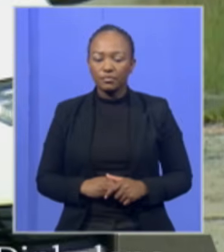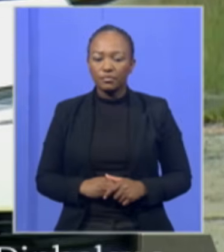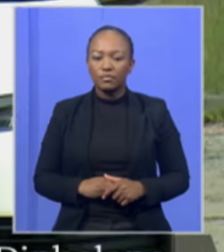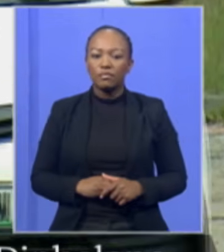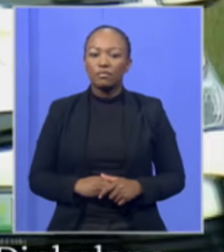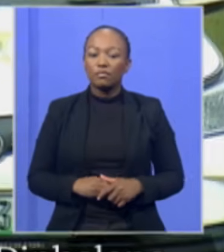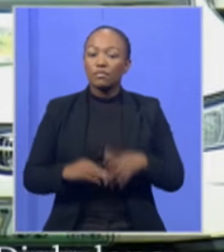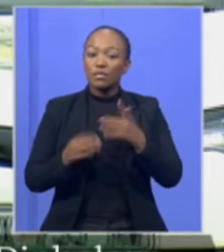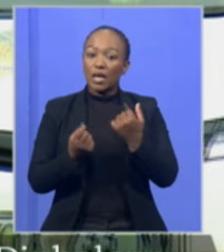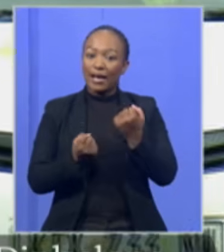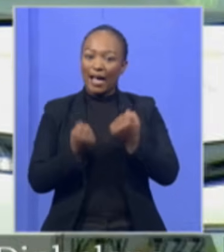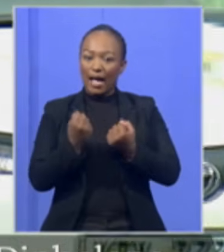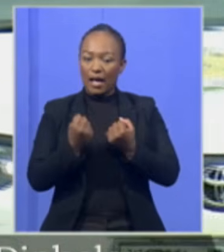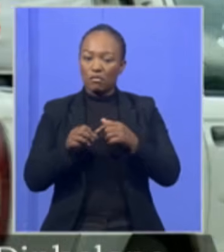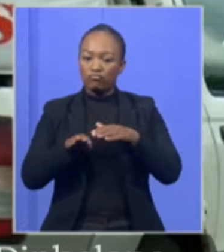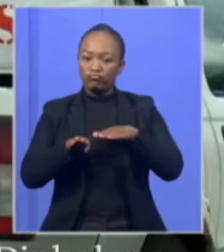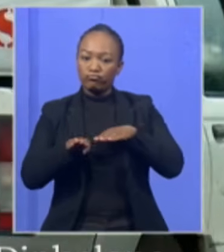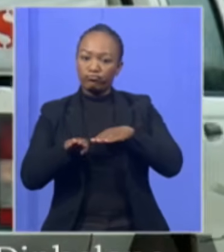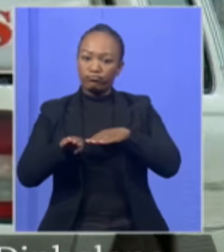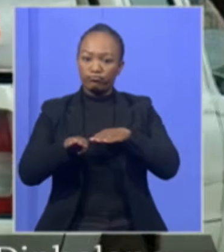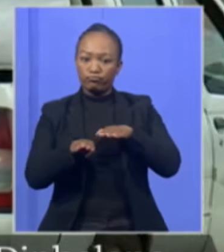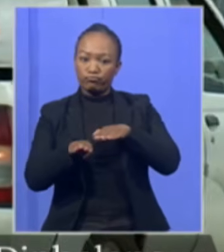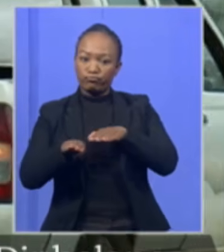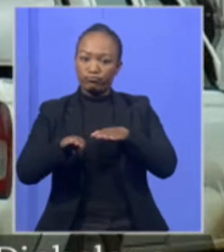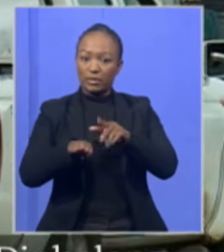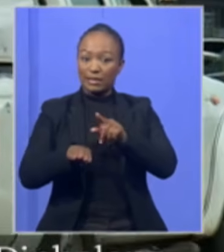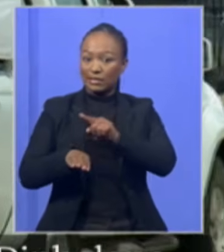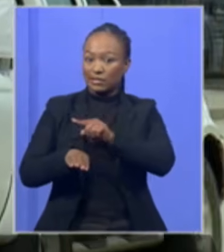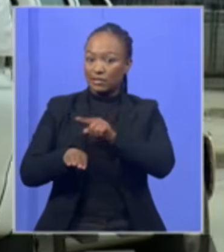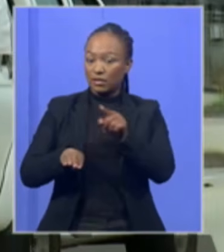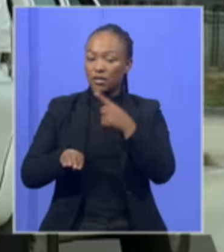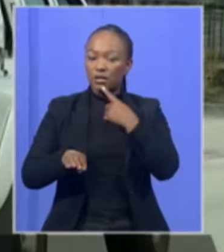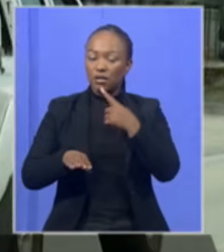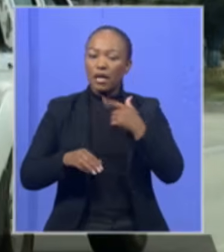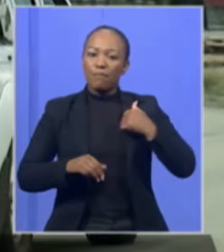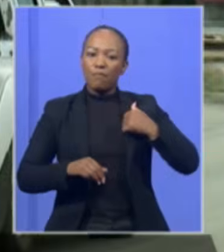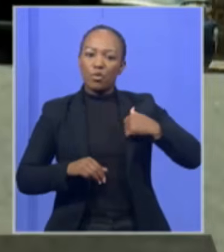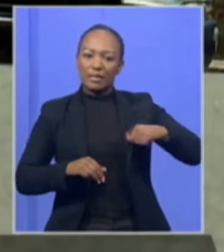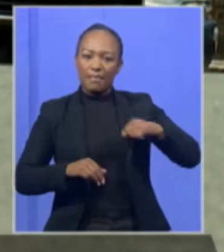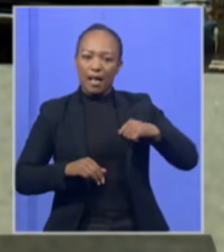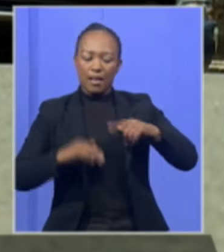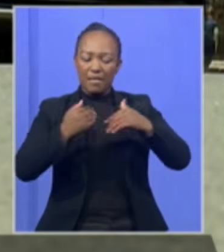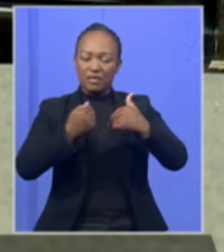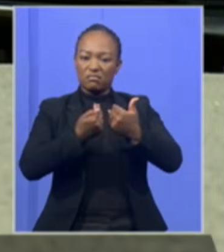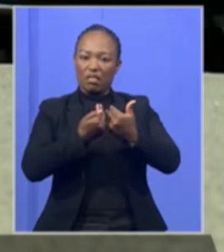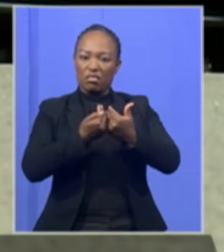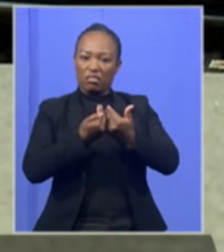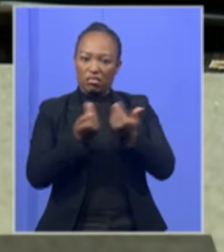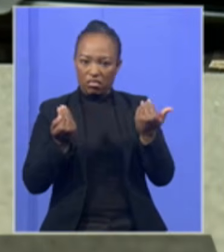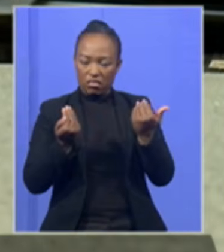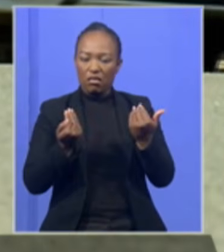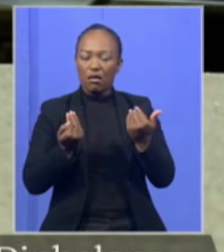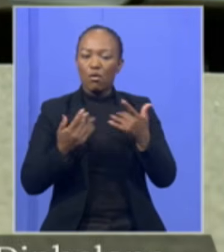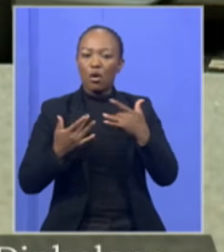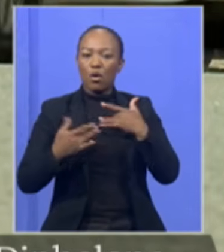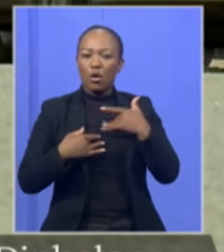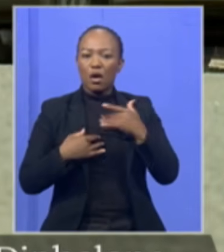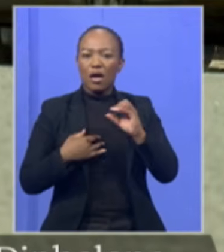Mokoloko wa dikoloi o leng karolo ya boikuelo jwa gore go kgaogangwe masepala wa JB Max gonne ba tshwenyegile ka seemo